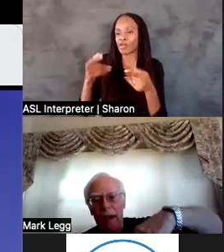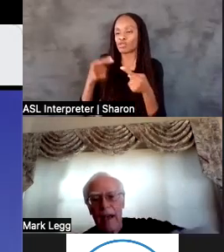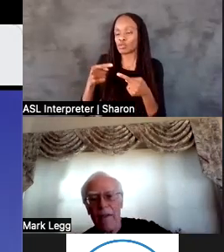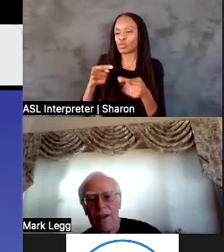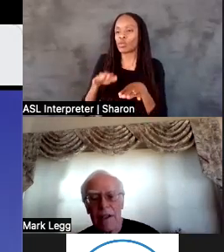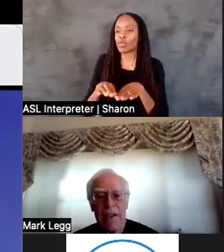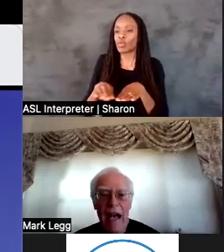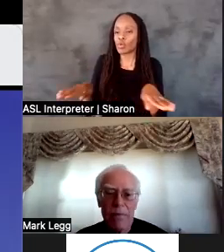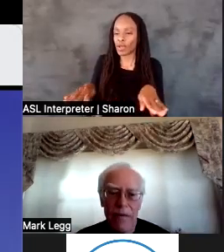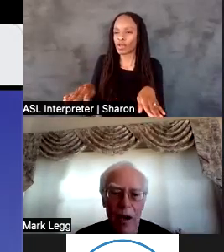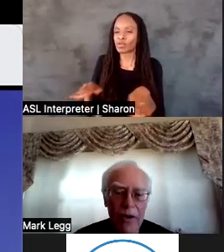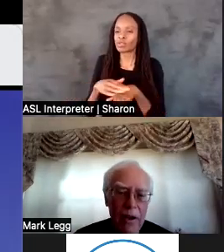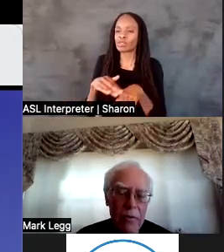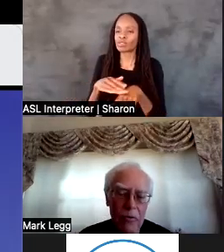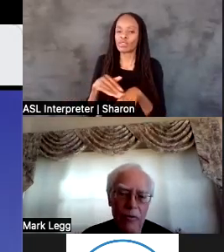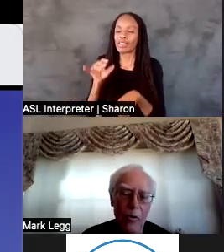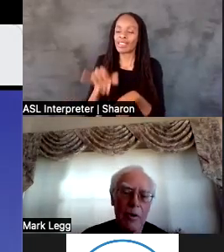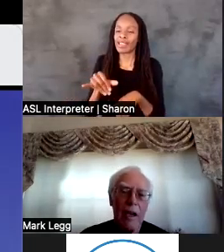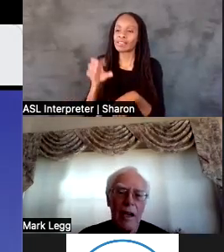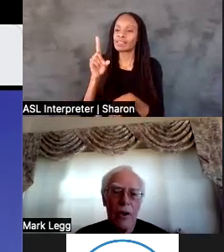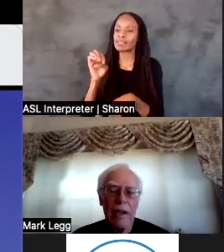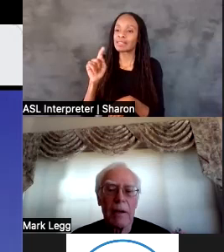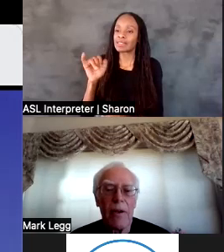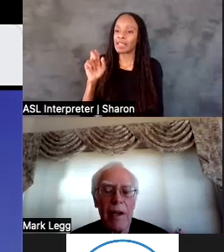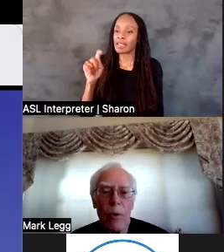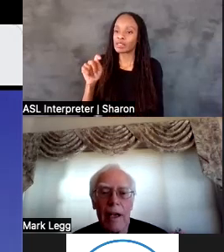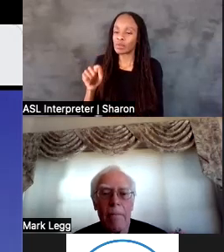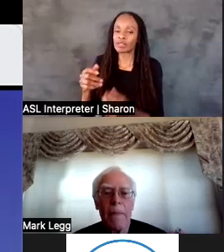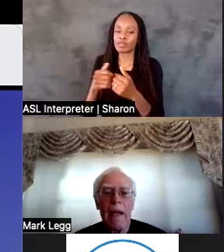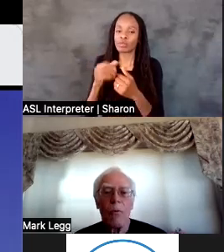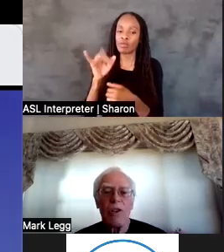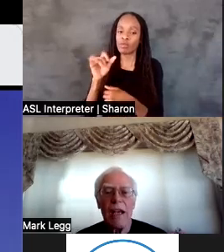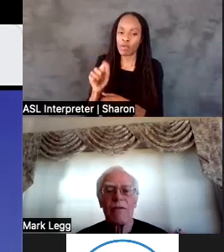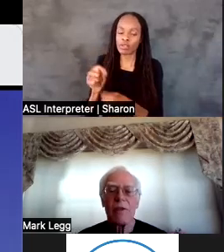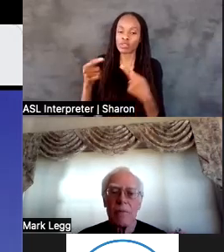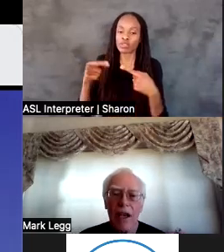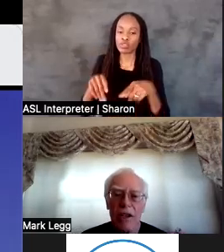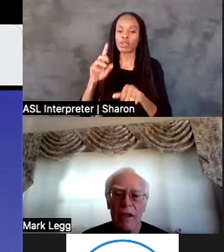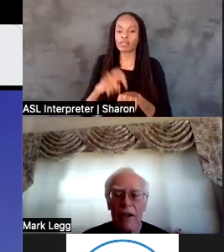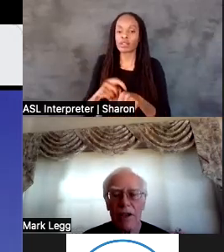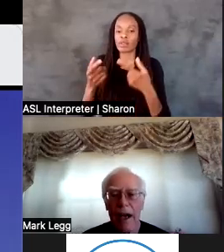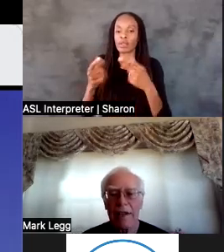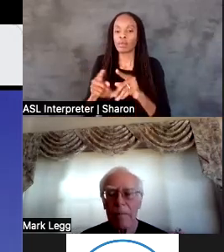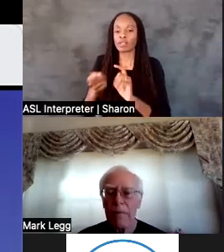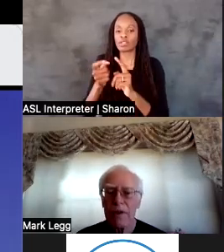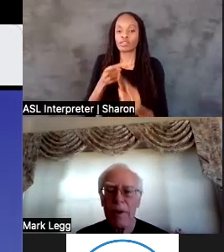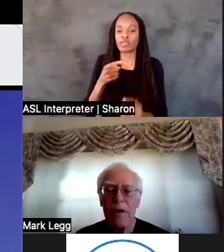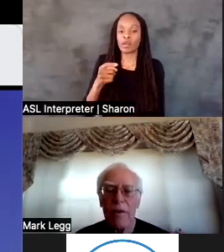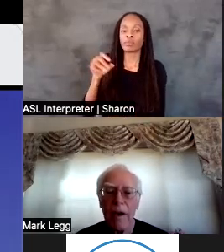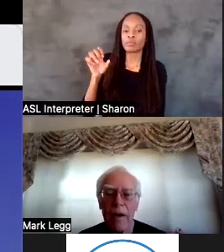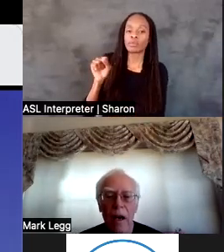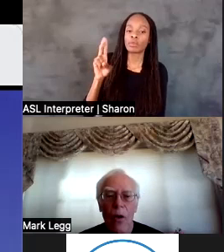surface. And these are detachment faults that were formed during the period when we changed from subduction to strike slip. There